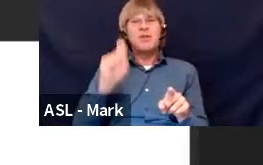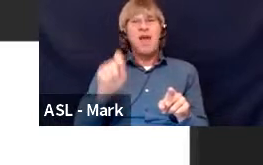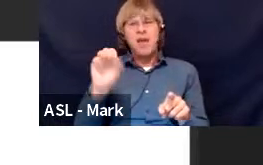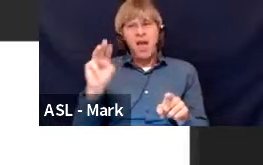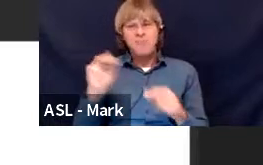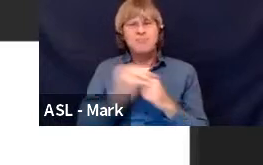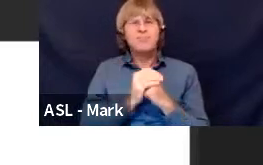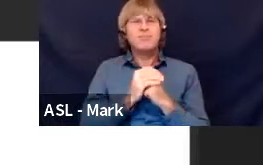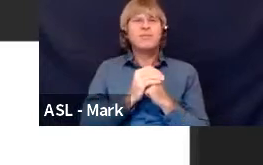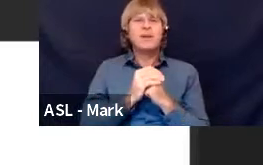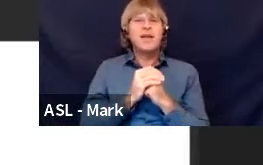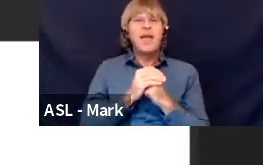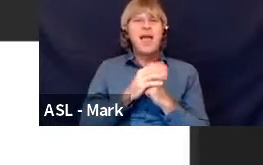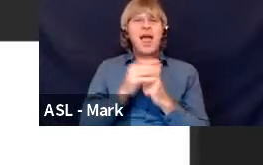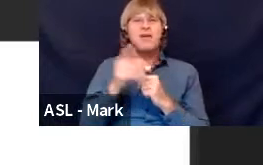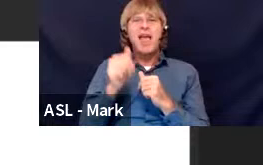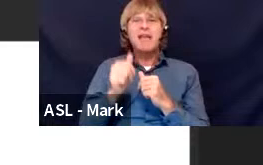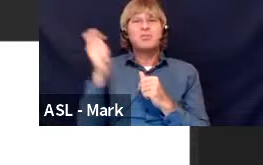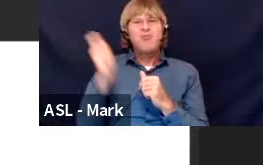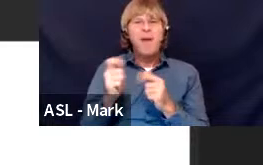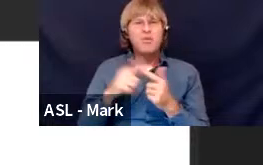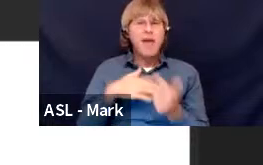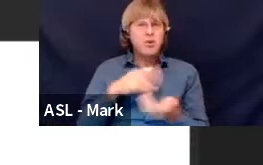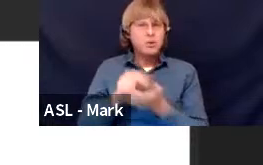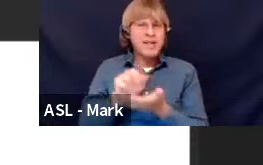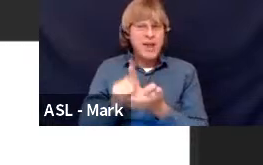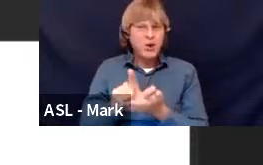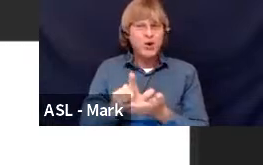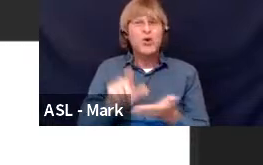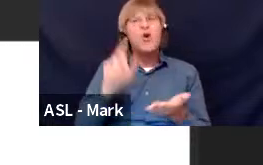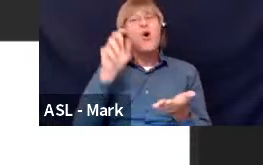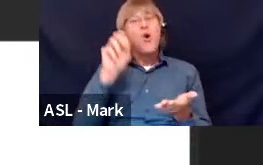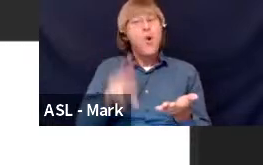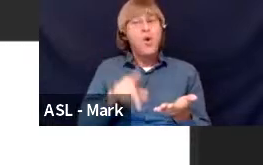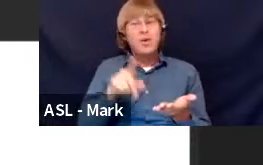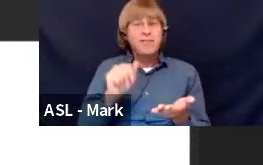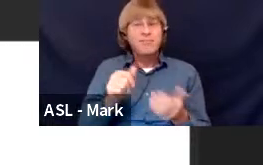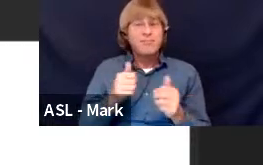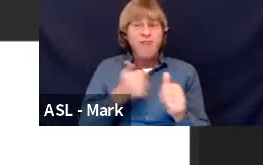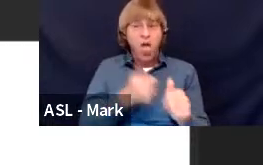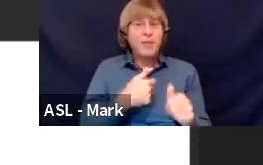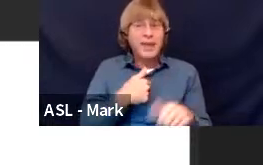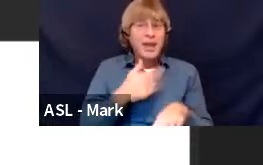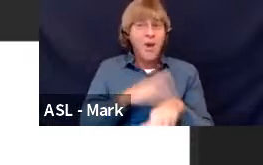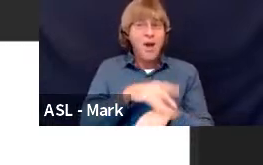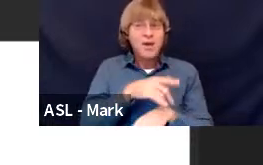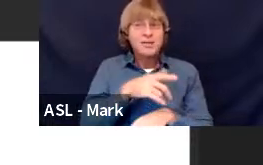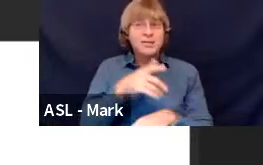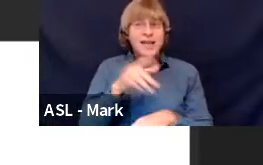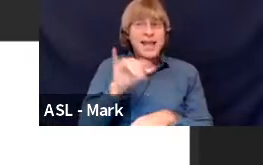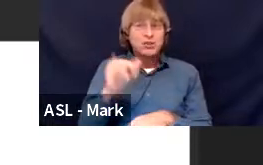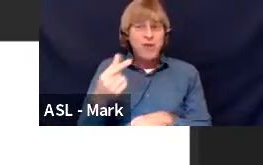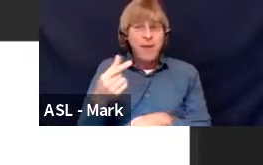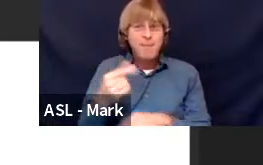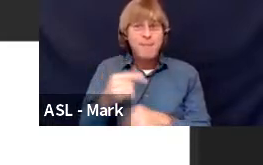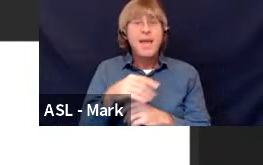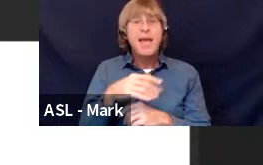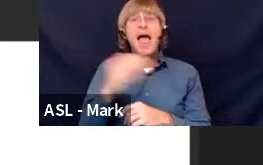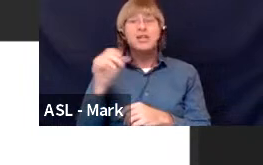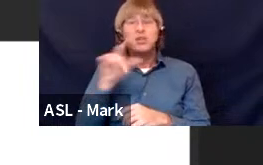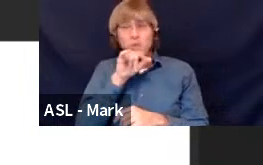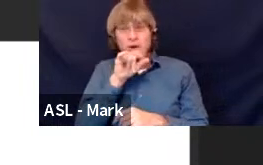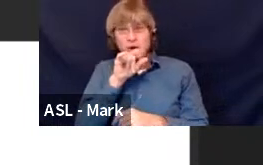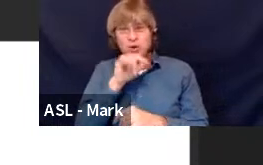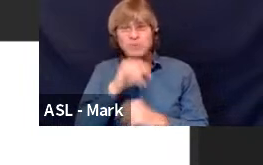esotolson.com. And you subscribe to my newsletter, or you could just actually follow me on Instagram and